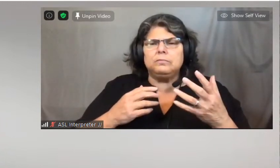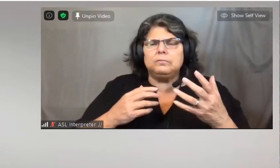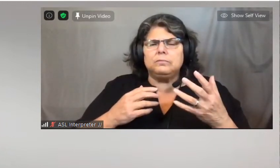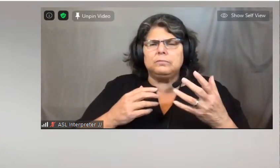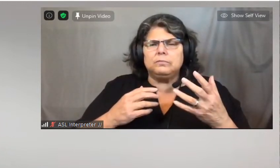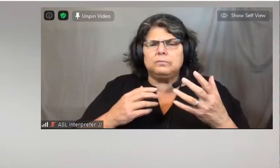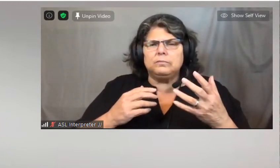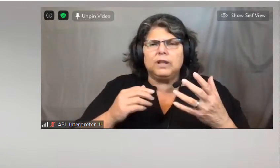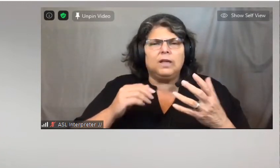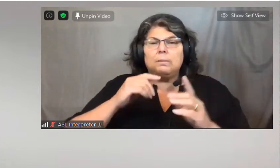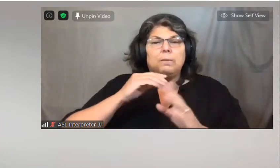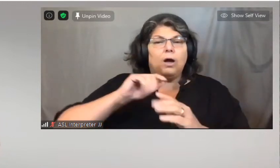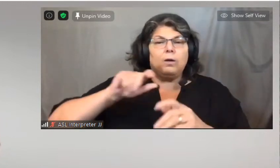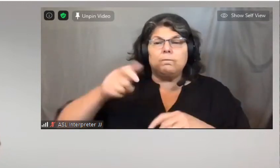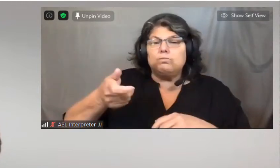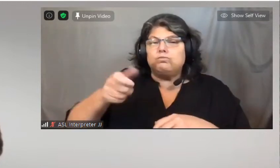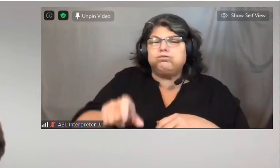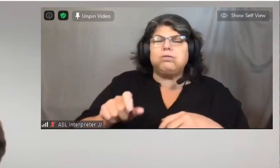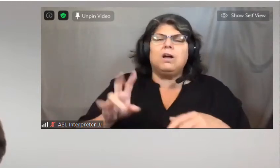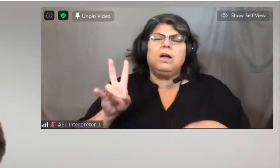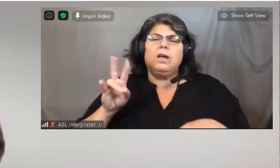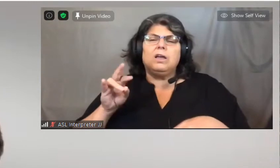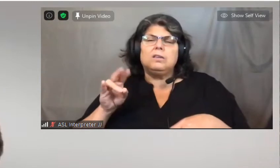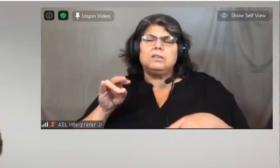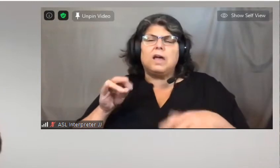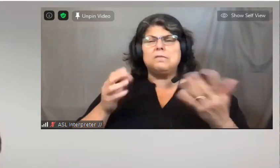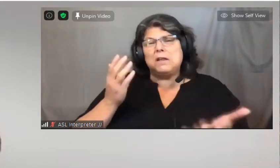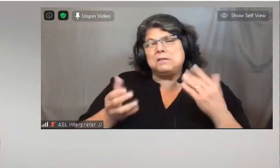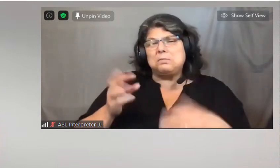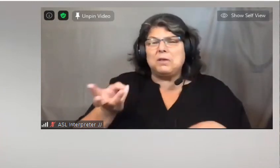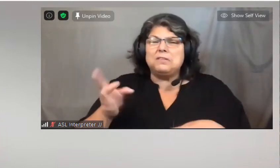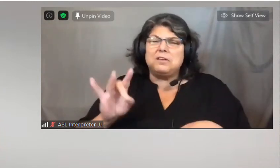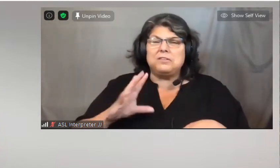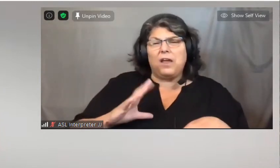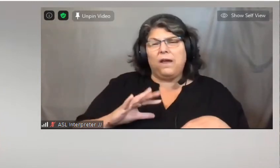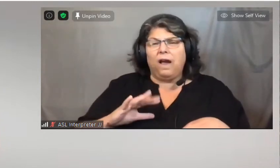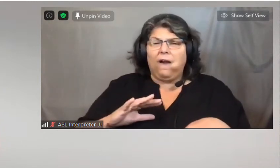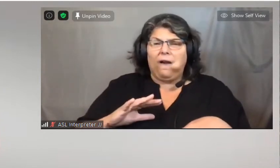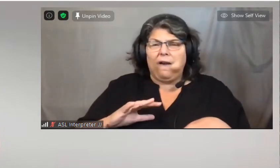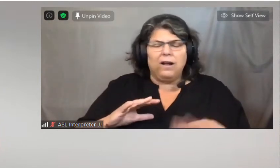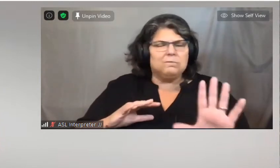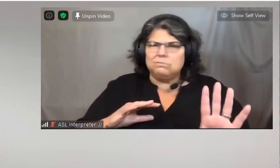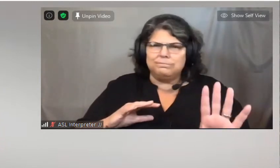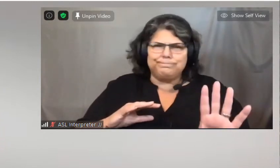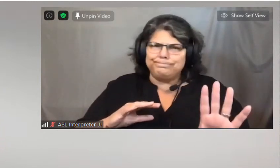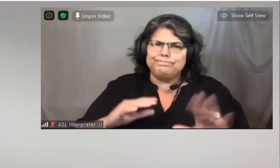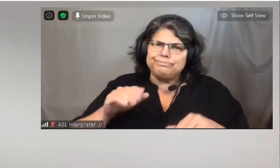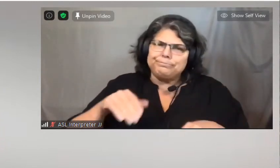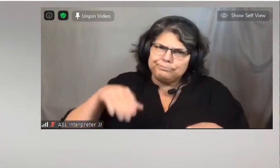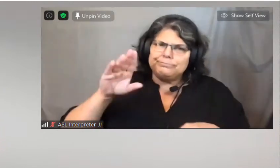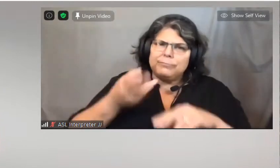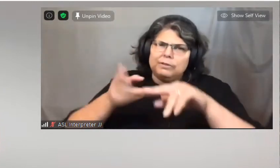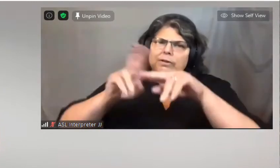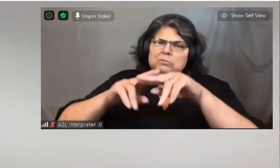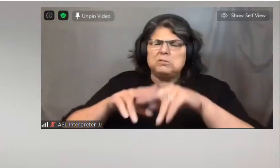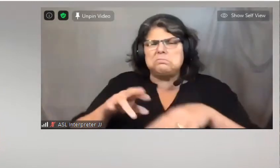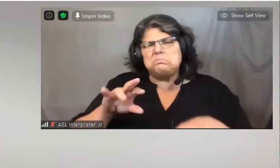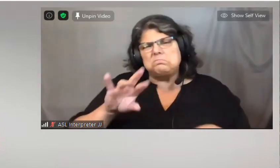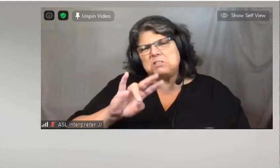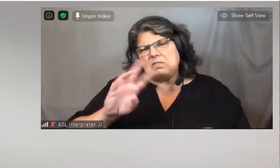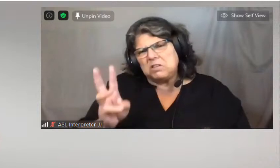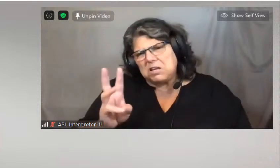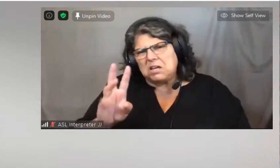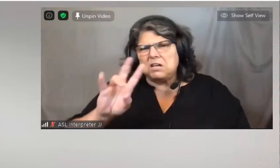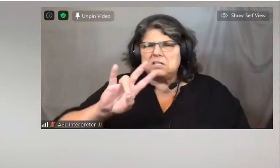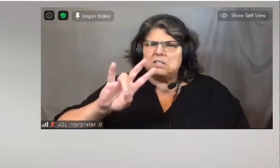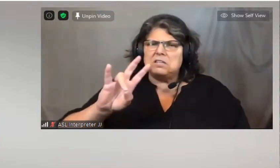in the range of 70, and sometimes it goes down to 68, we've increased it to 76, 78. And